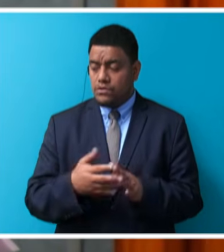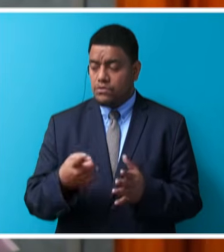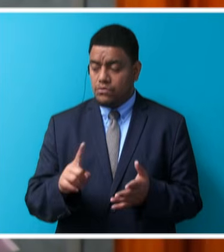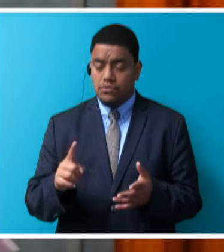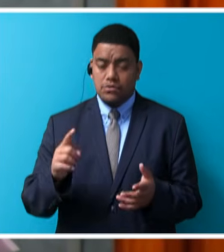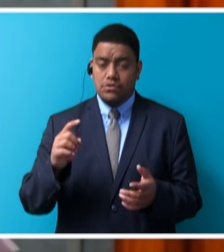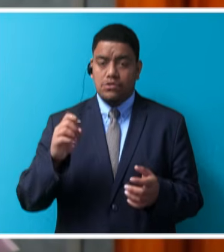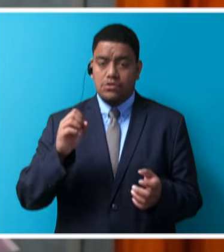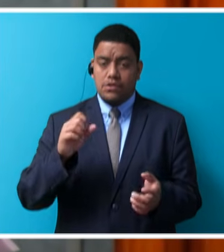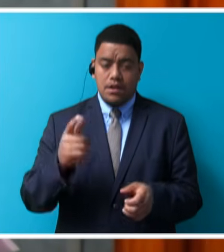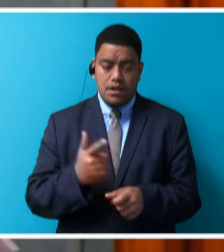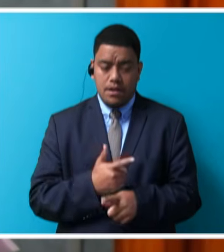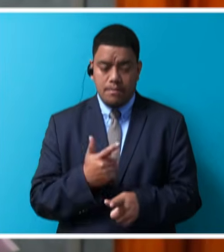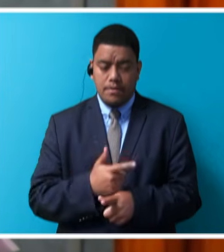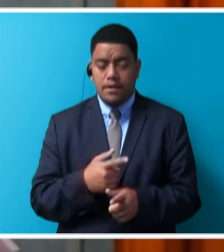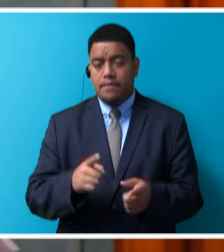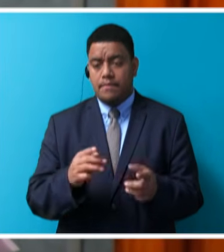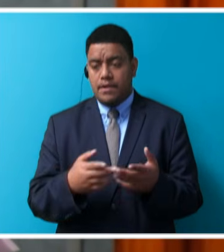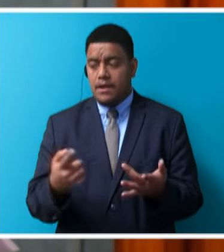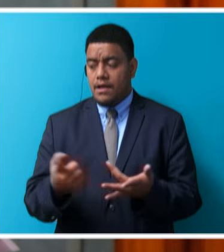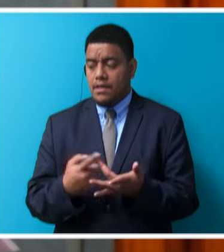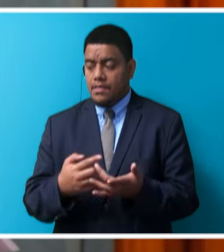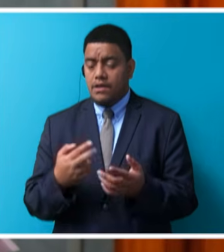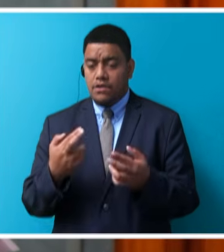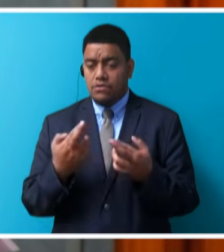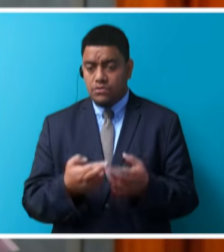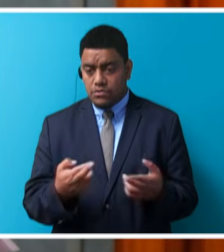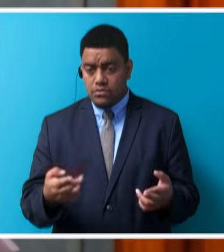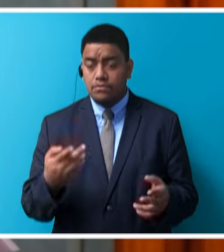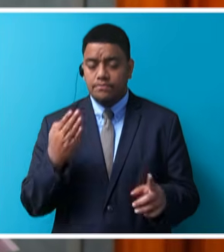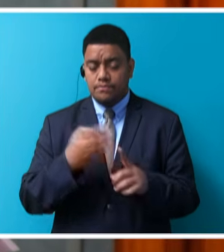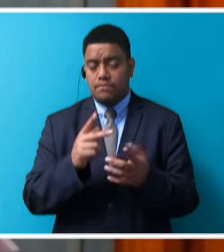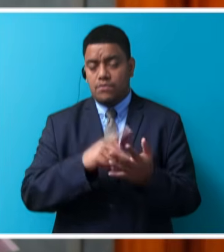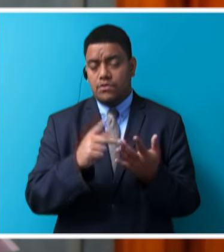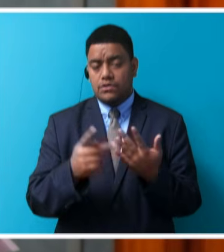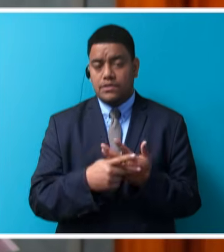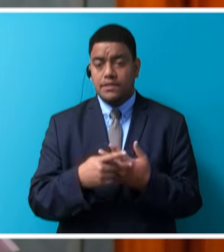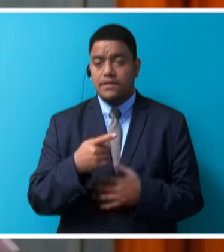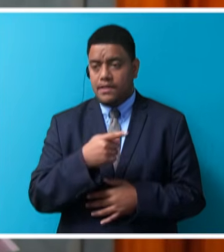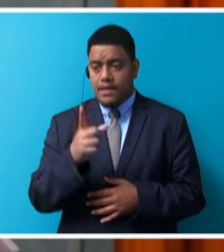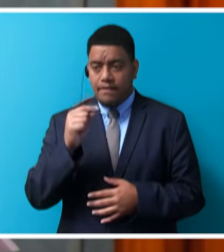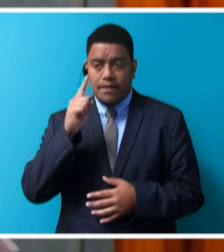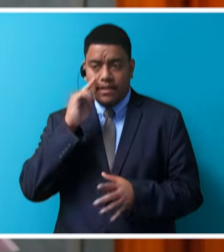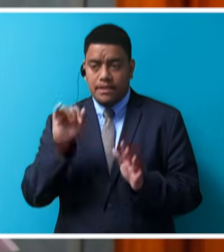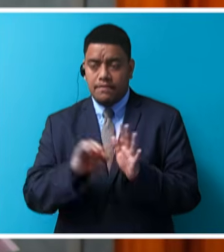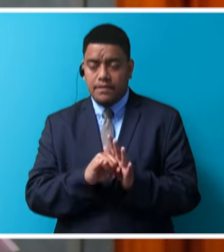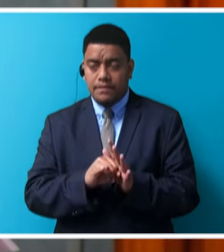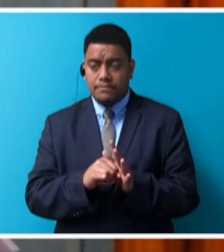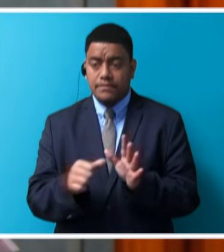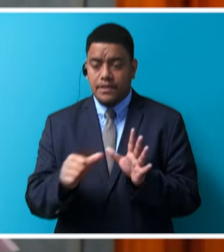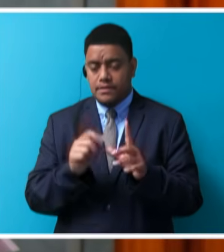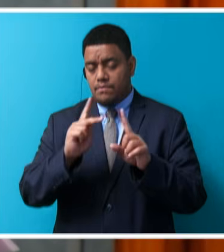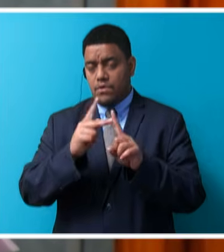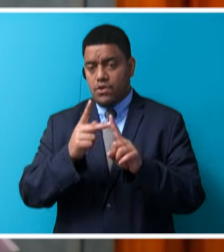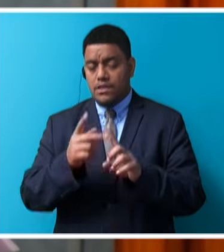labor, materials, or other resources towards projects that they have identified as